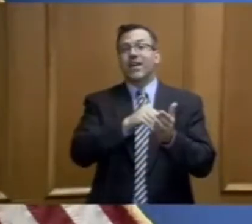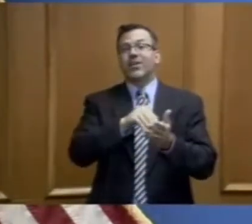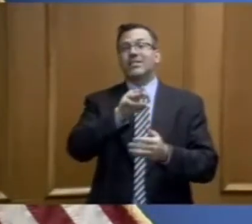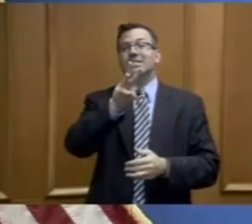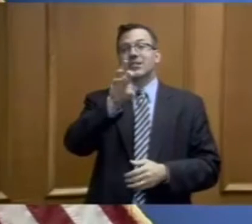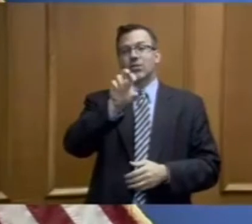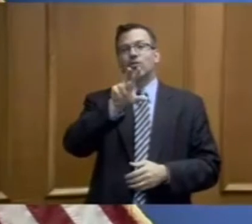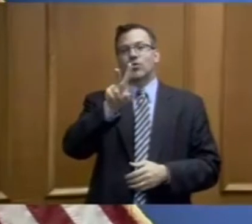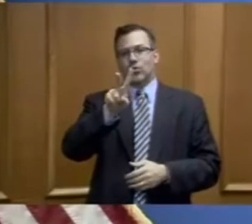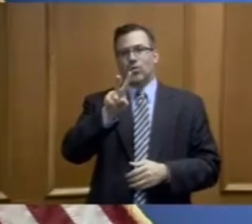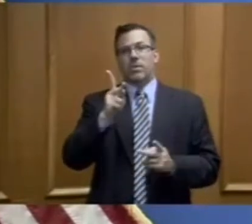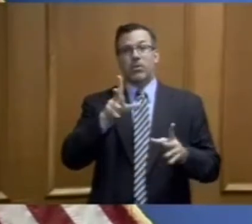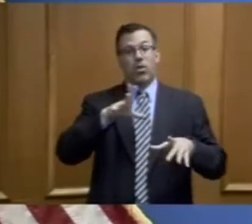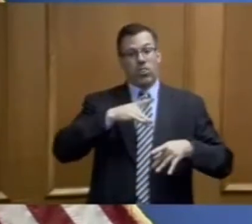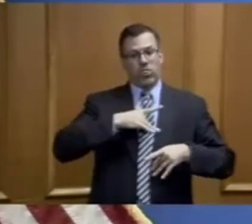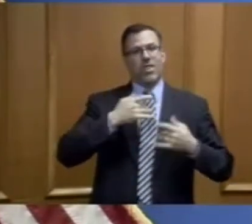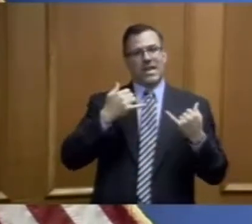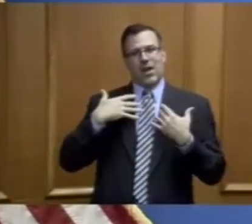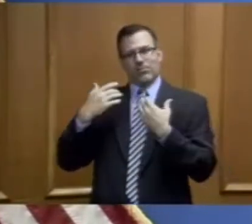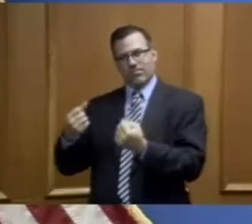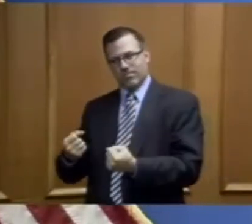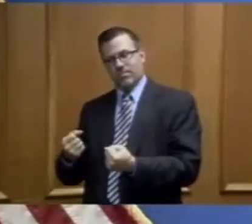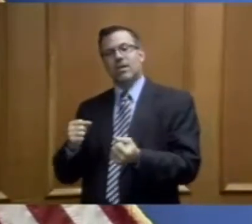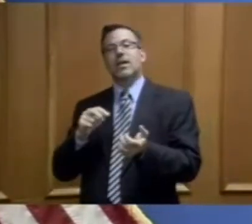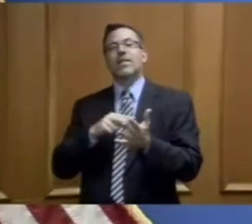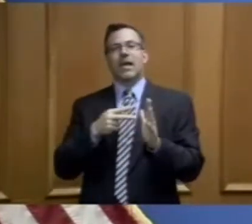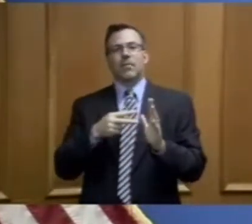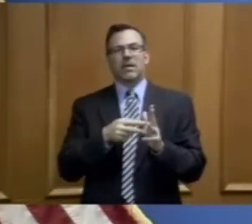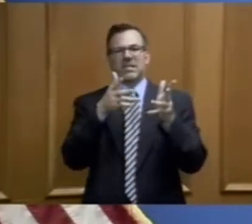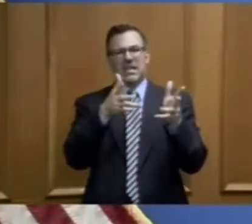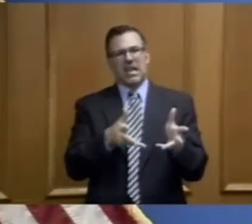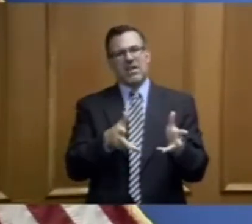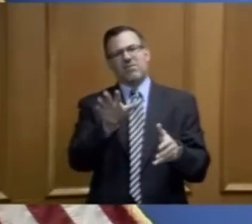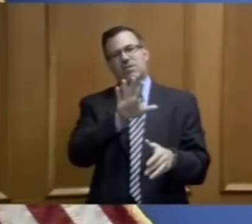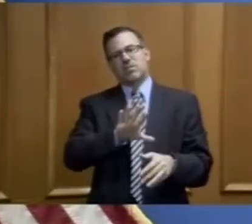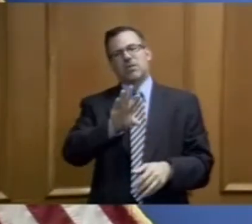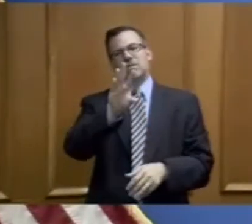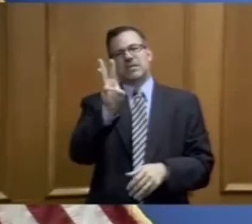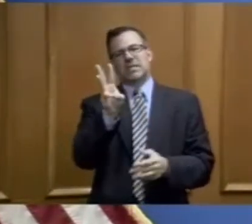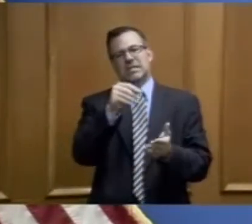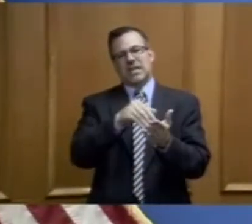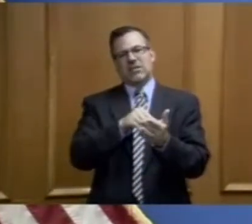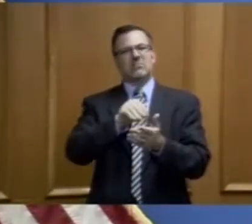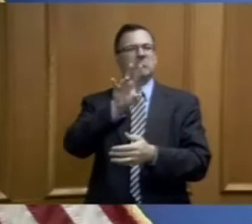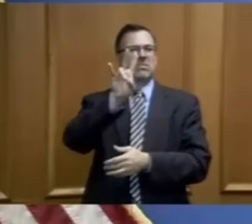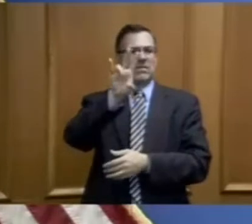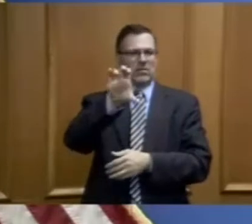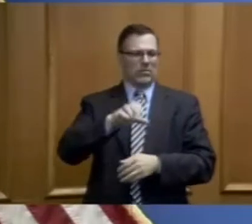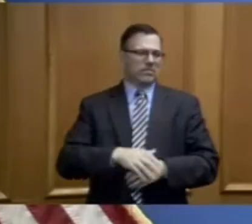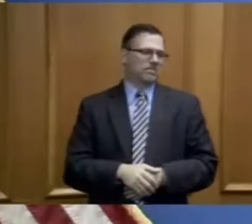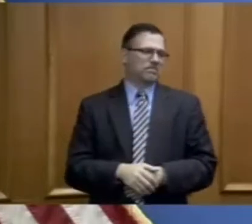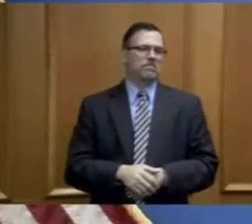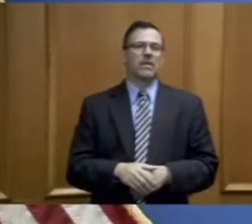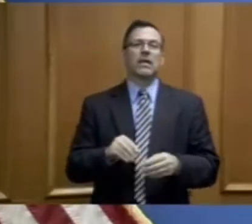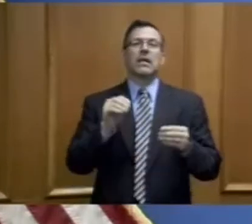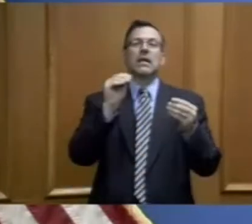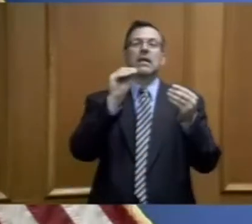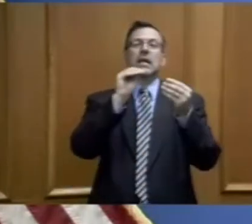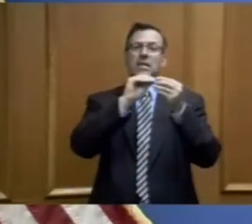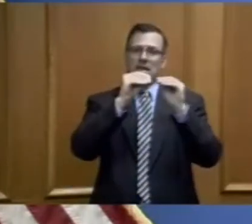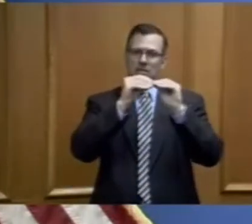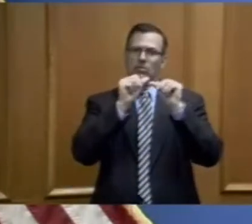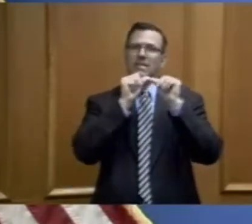14,632 have recovered, leaving an active case count of just shy of 6,700. Our numbers continue to